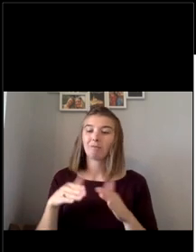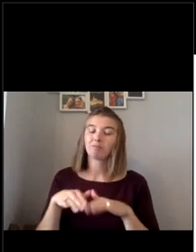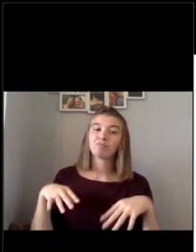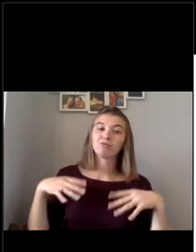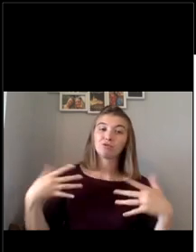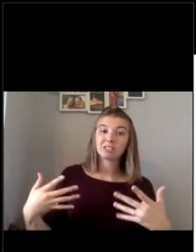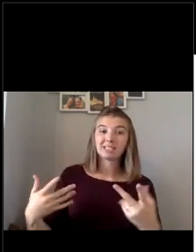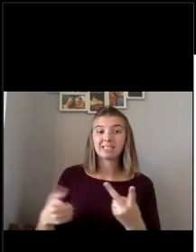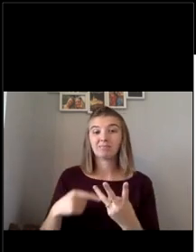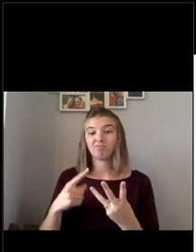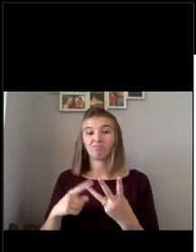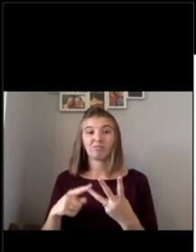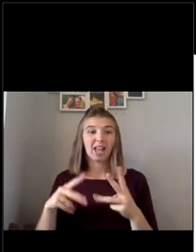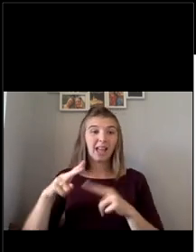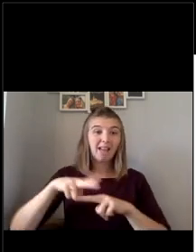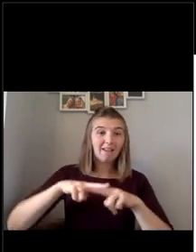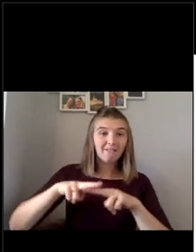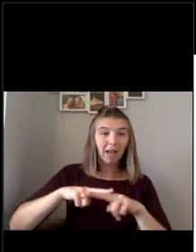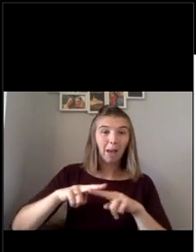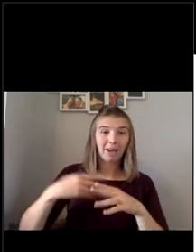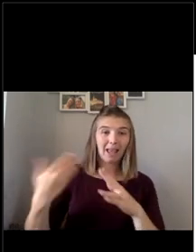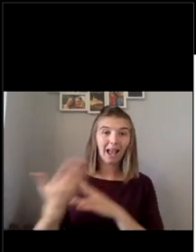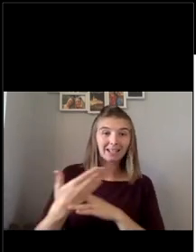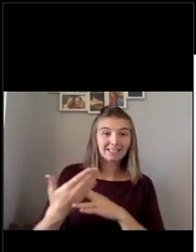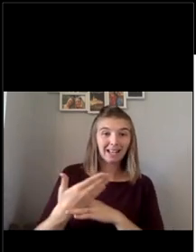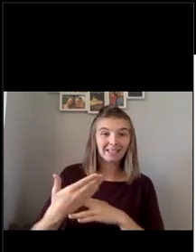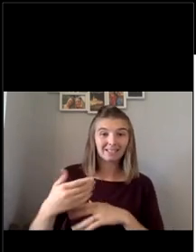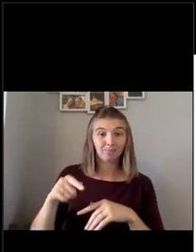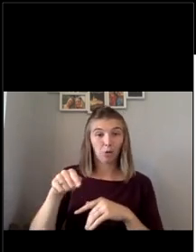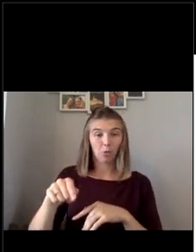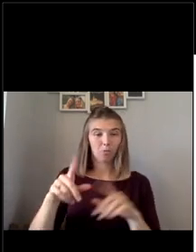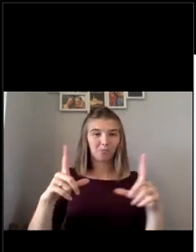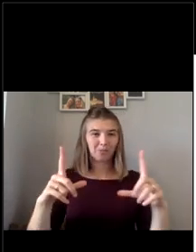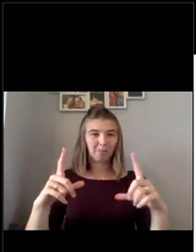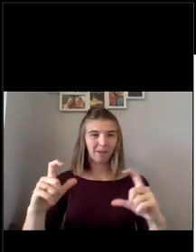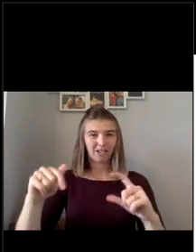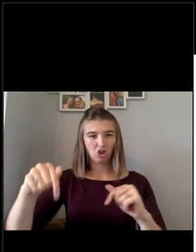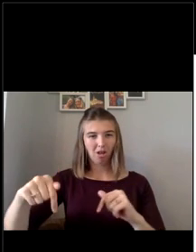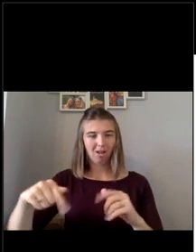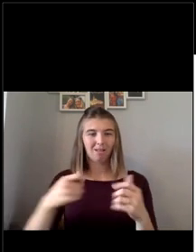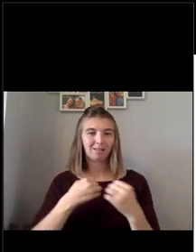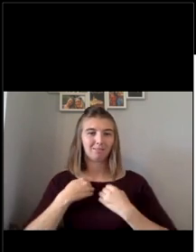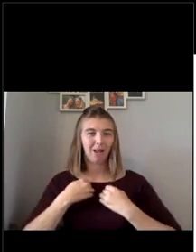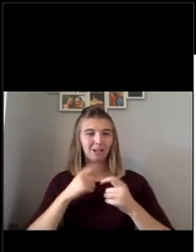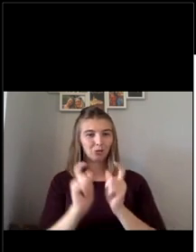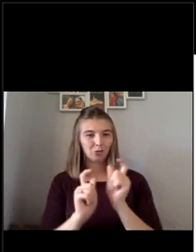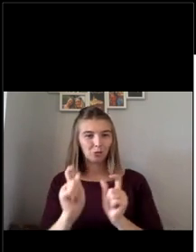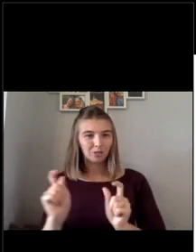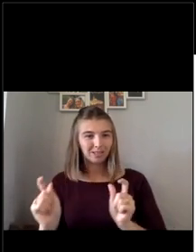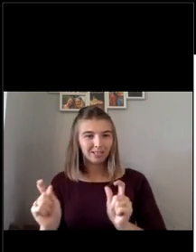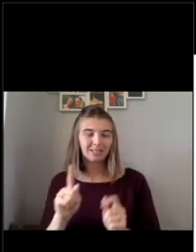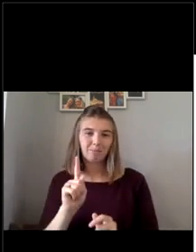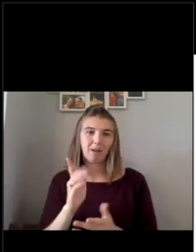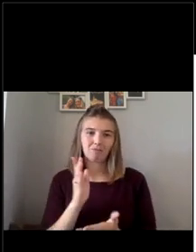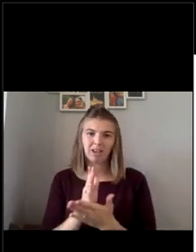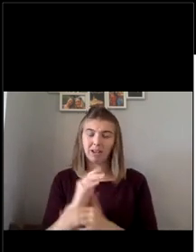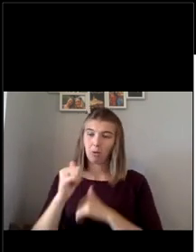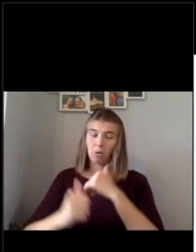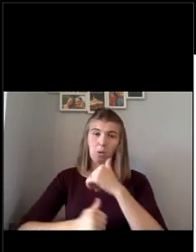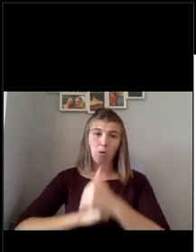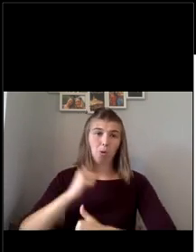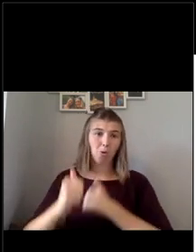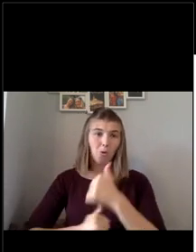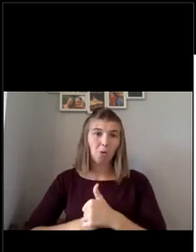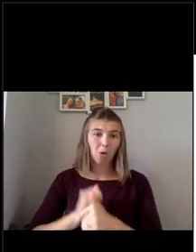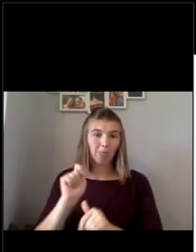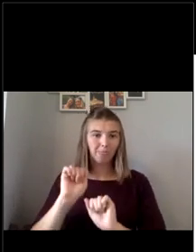if possible. So this is my awesome group here, but I must say the credit really goes to them. They have really taken the